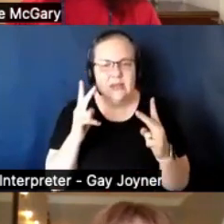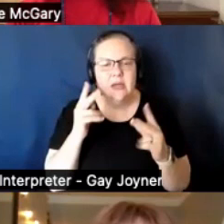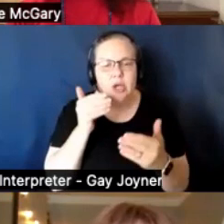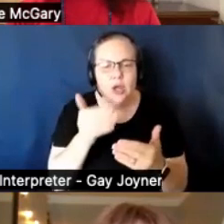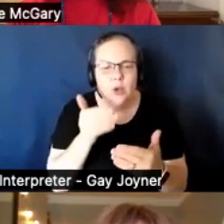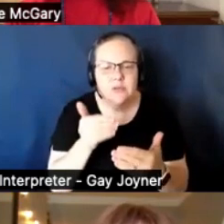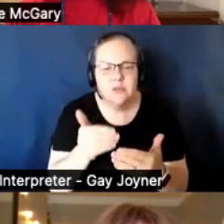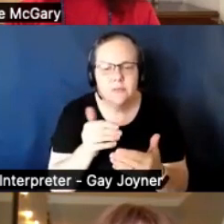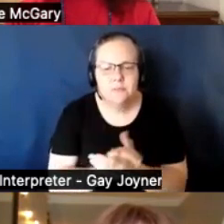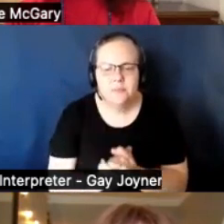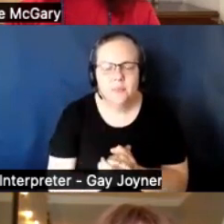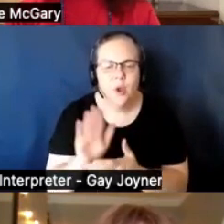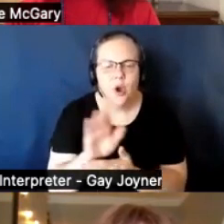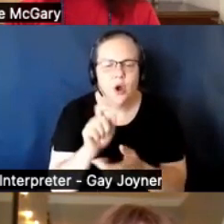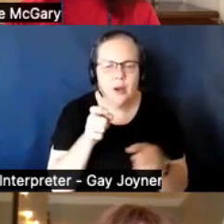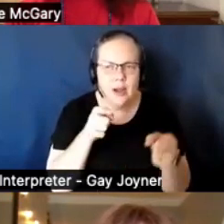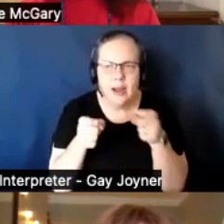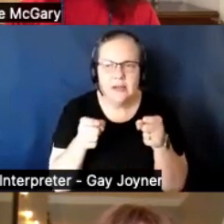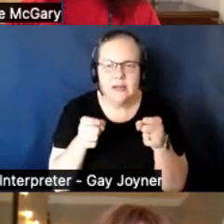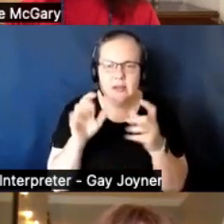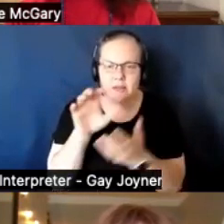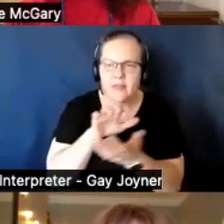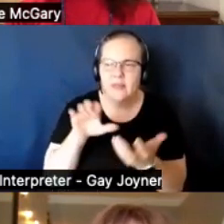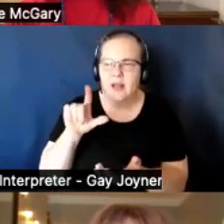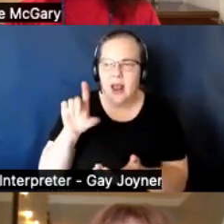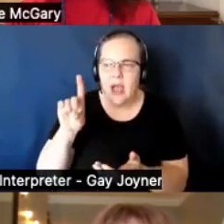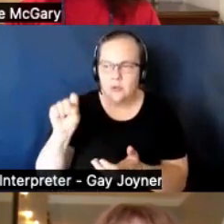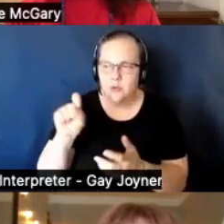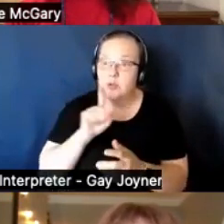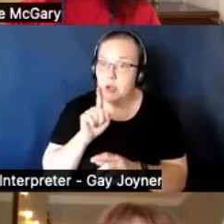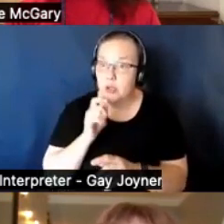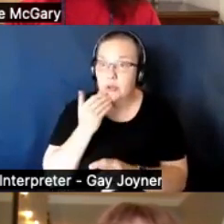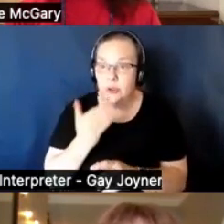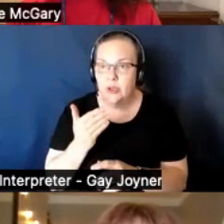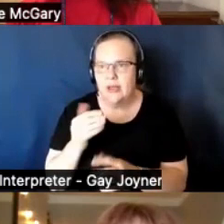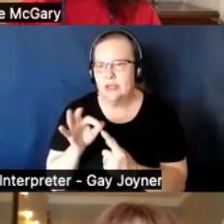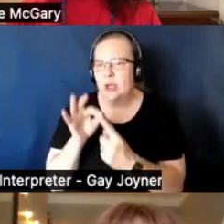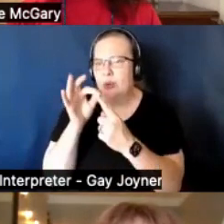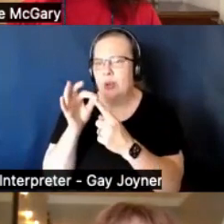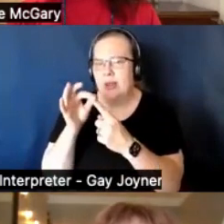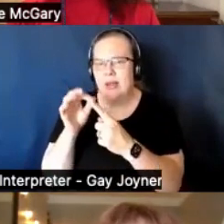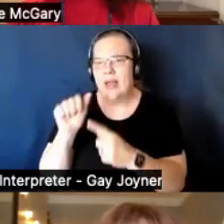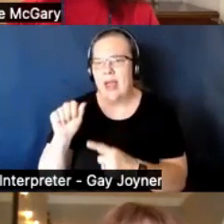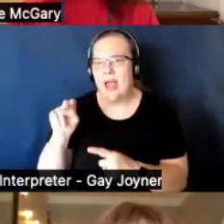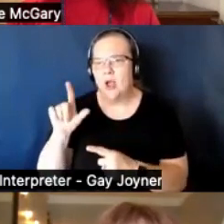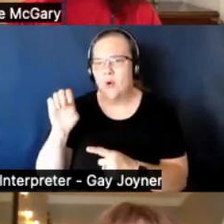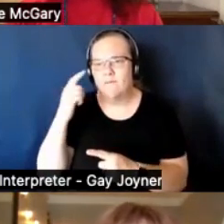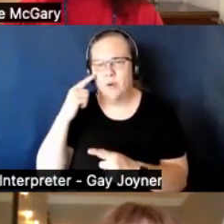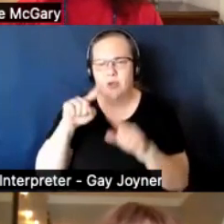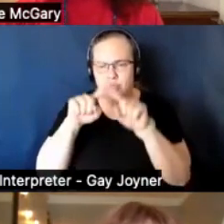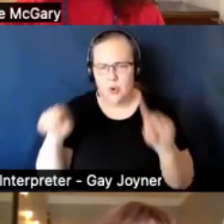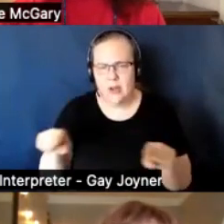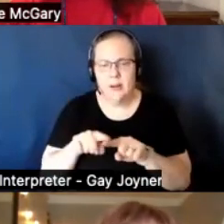up. Her handling of the clouds is really good. And it's a unique angle for the stream.